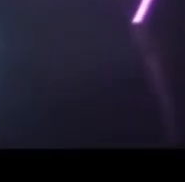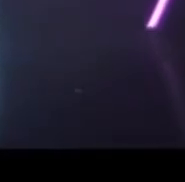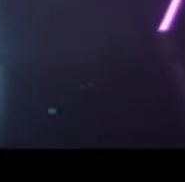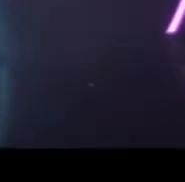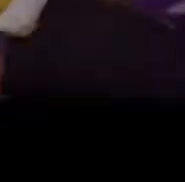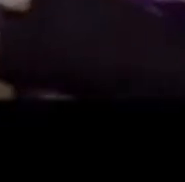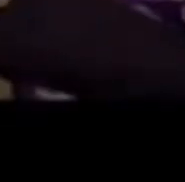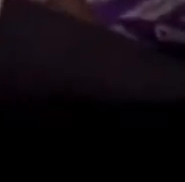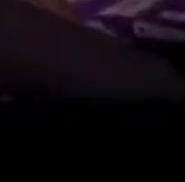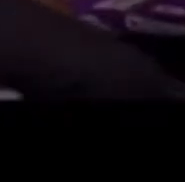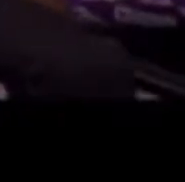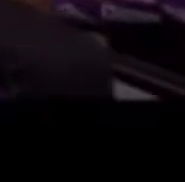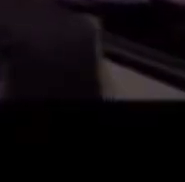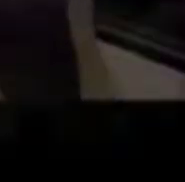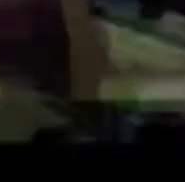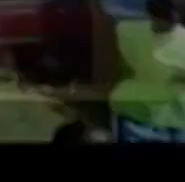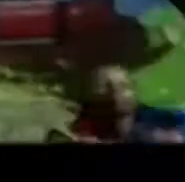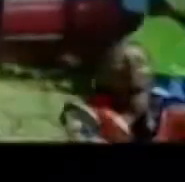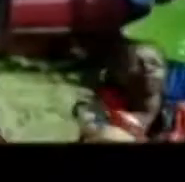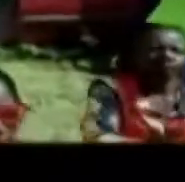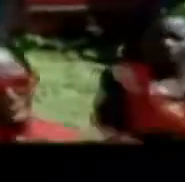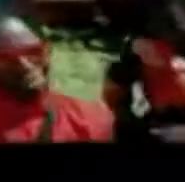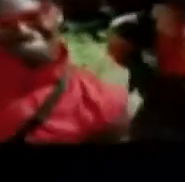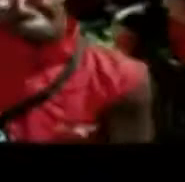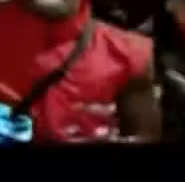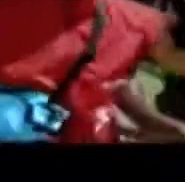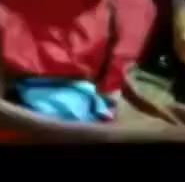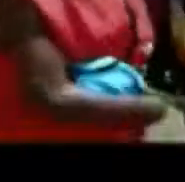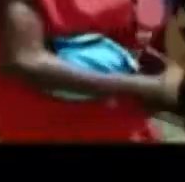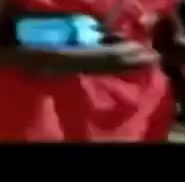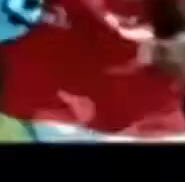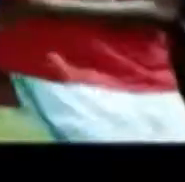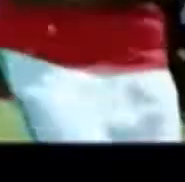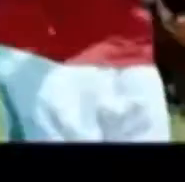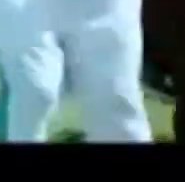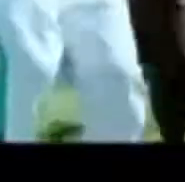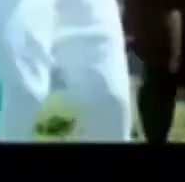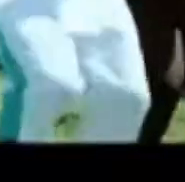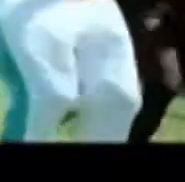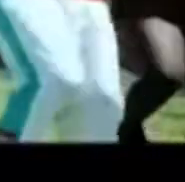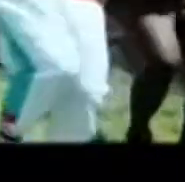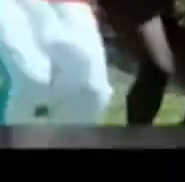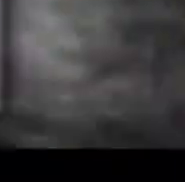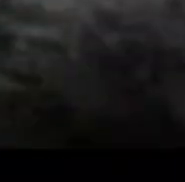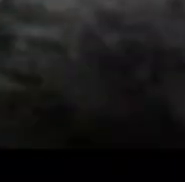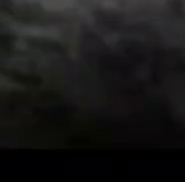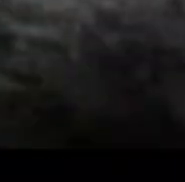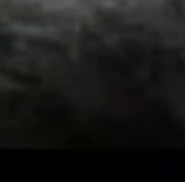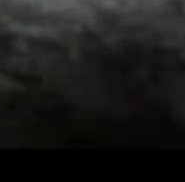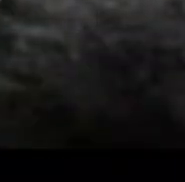Shepu awe ayawe ayawe te Kenya katoto kamini te Kenya te Kenya ka.